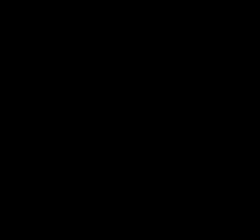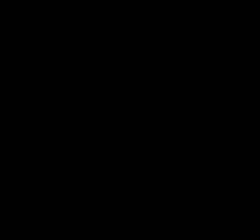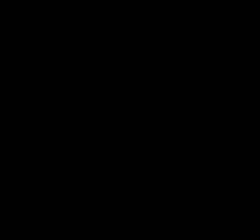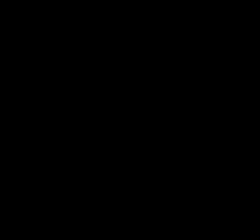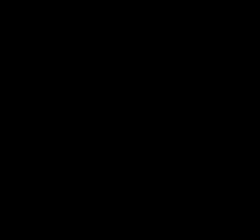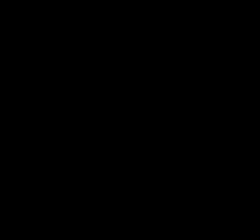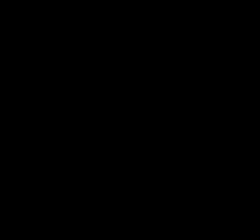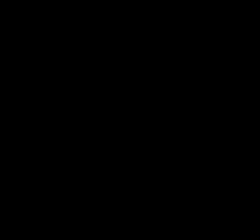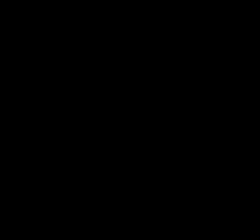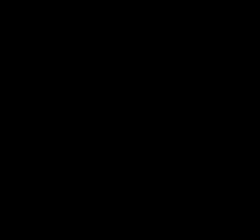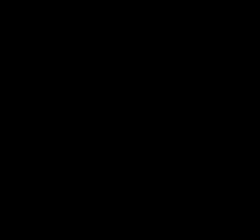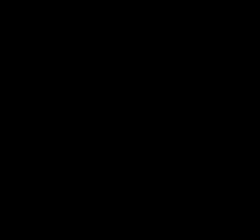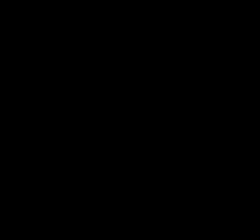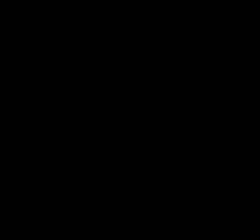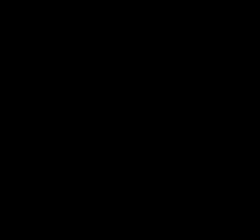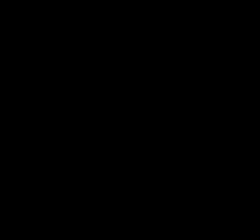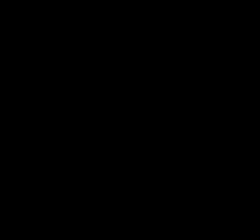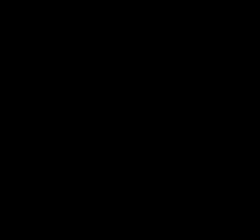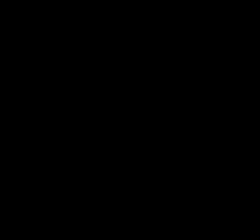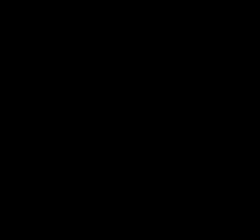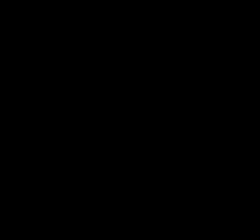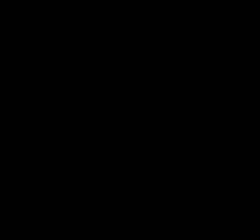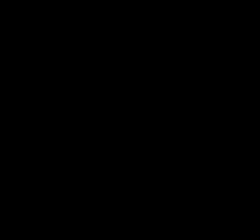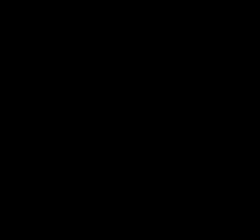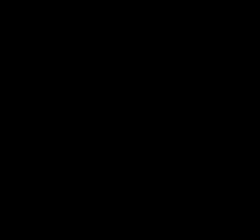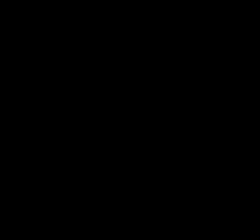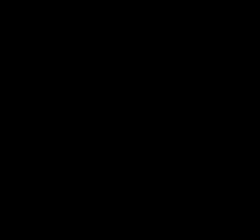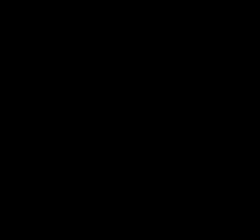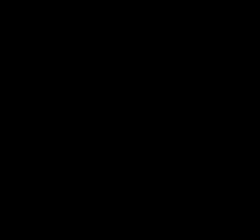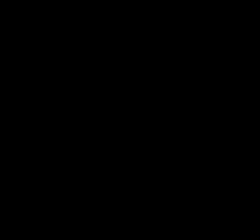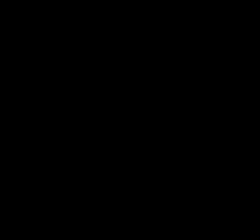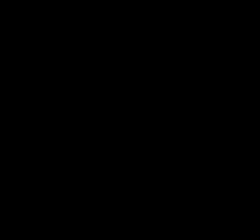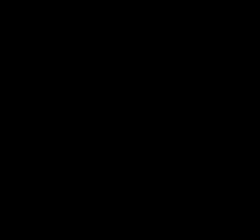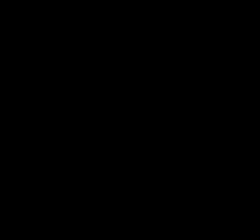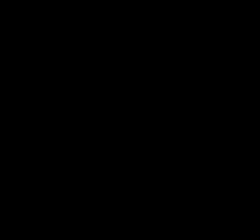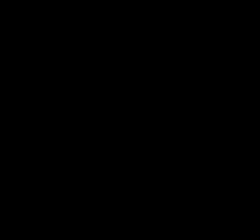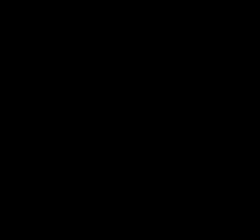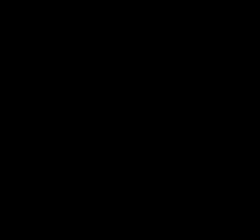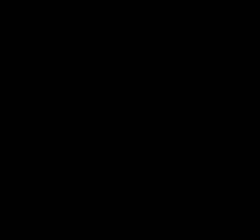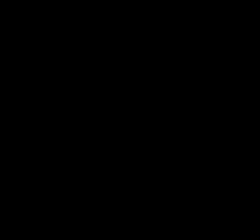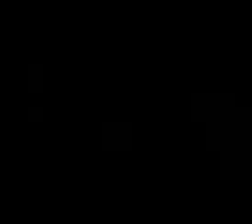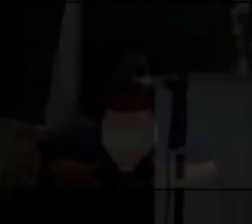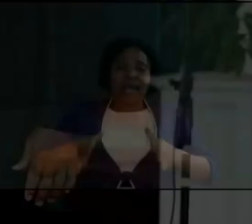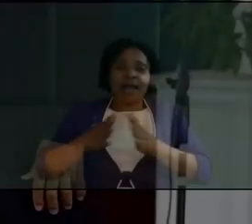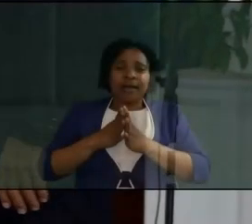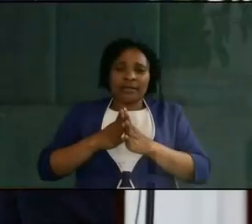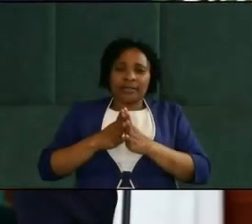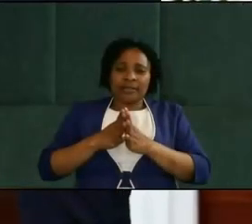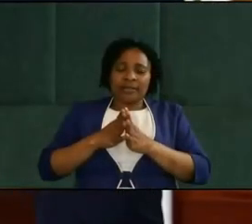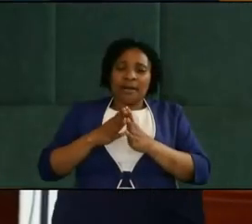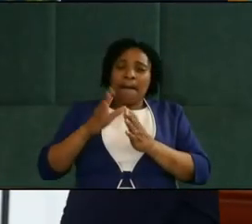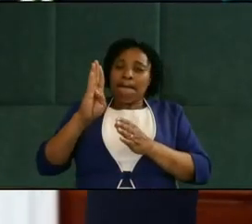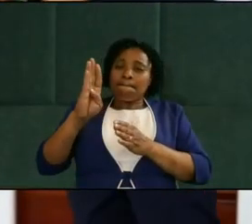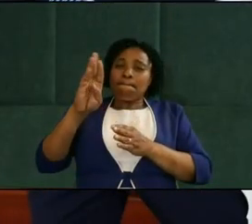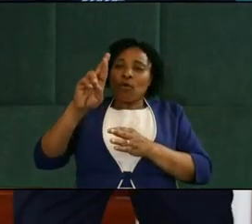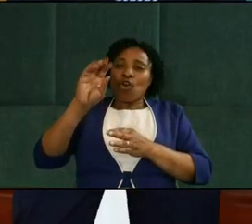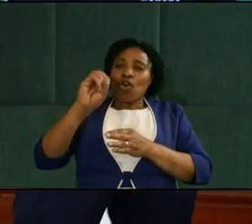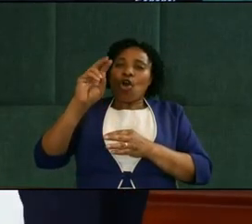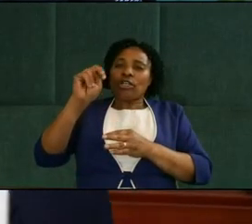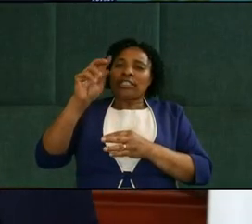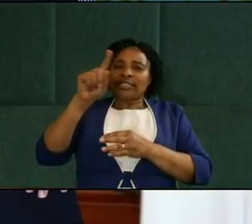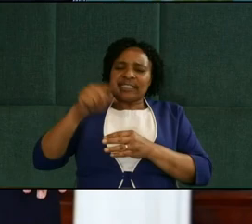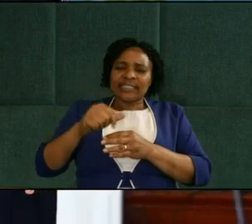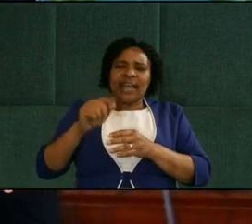fine gold, and its chest and arms of silver, and its belly and thigh of bronze. Daniel says,